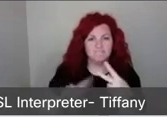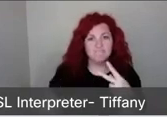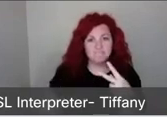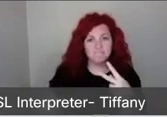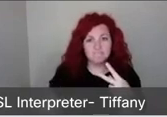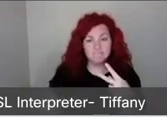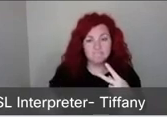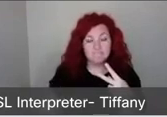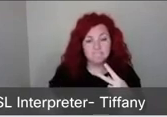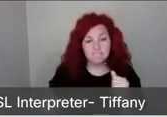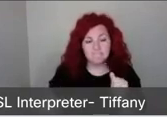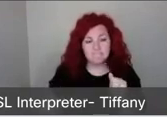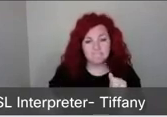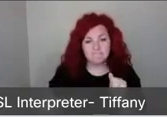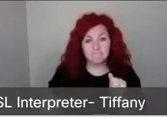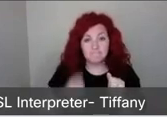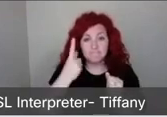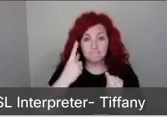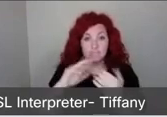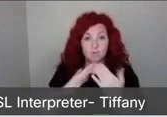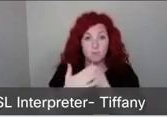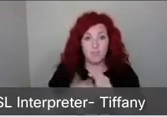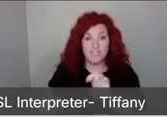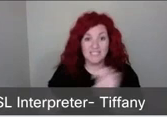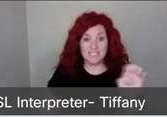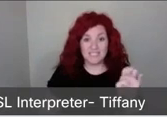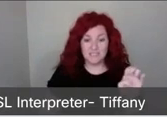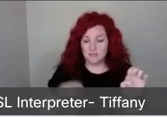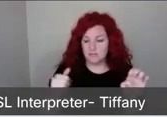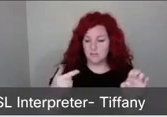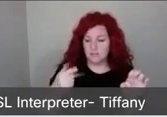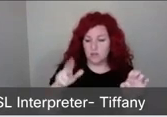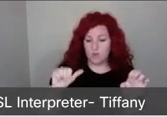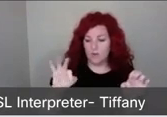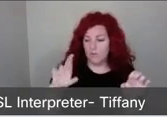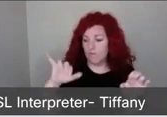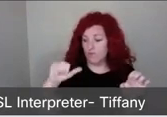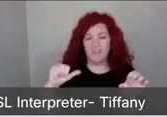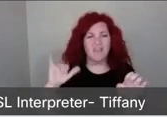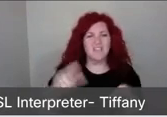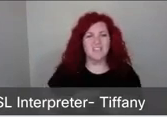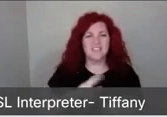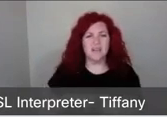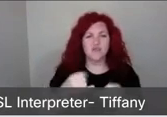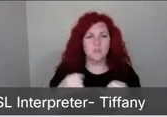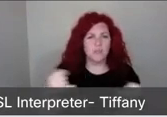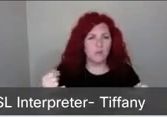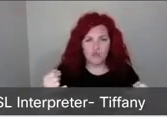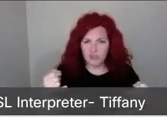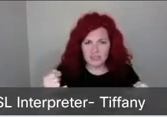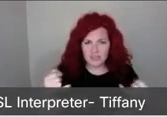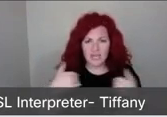The community east of the Awafria, which by the way serves as a natural boundary, has